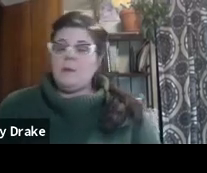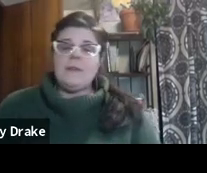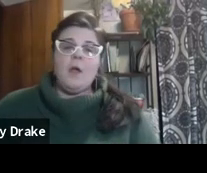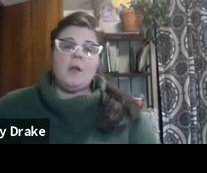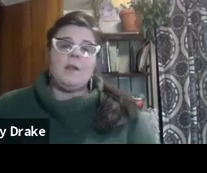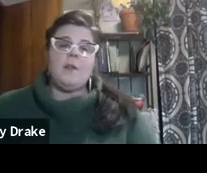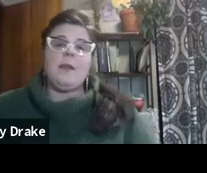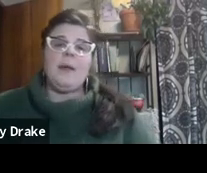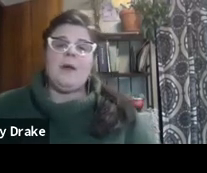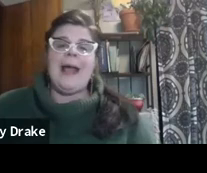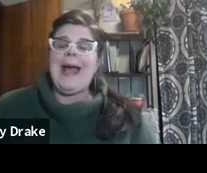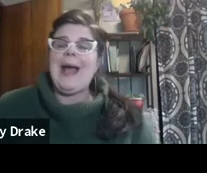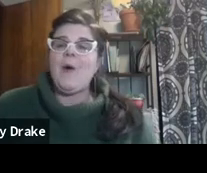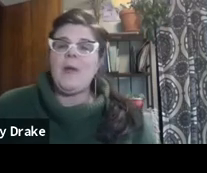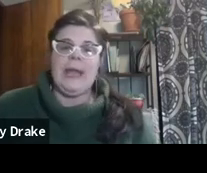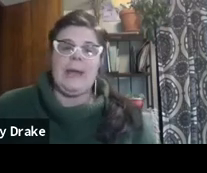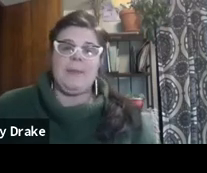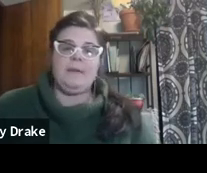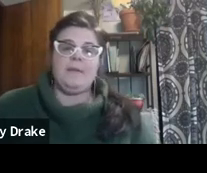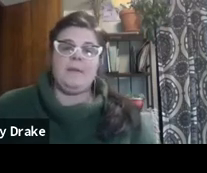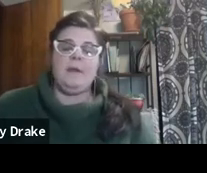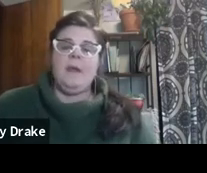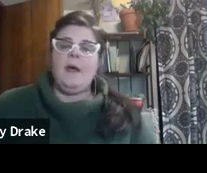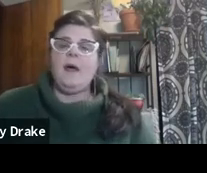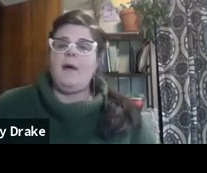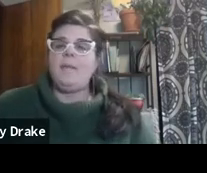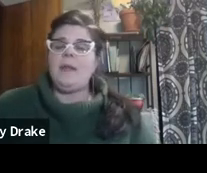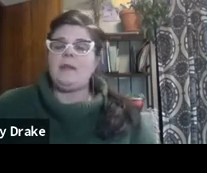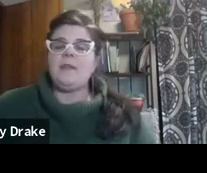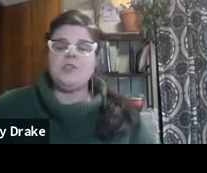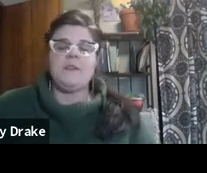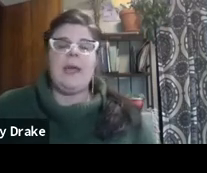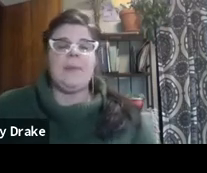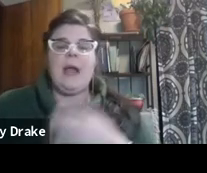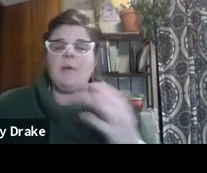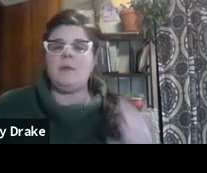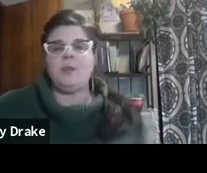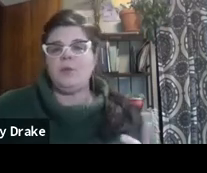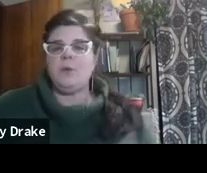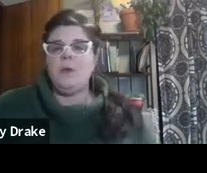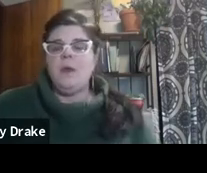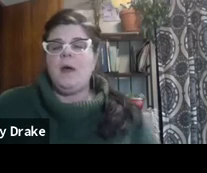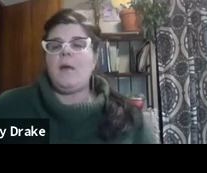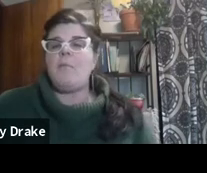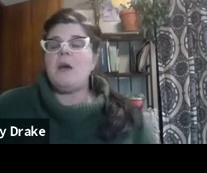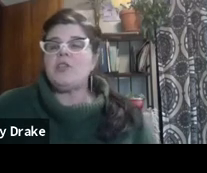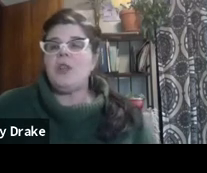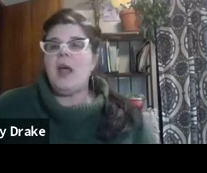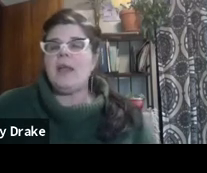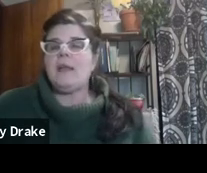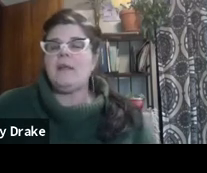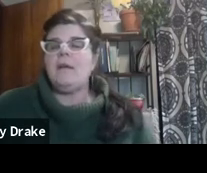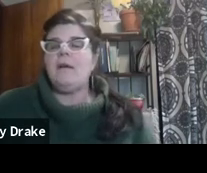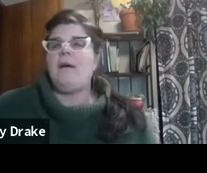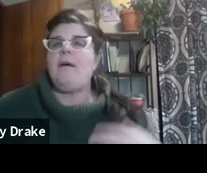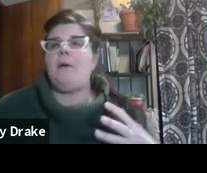So let's talk a little bit about how it happens. It doesn't just happen out of the blue, much